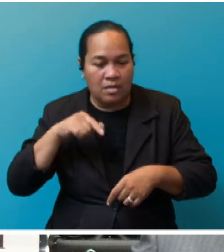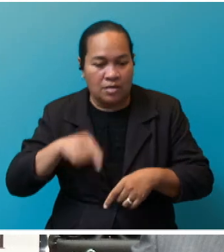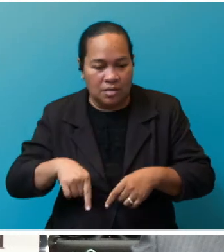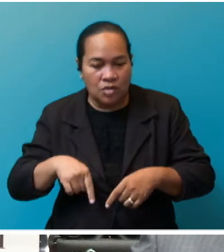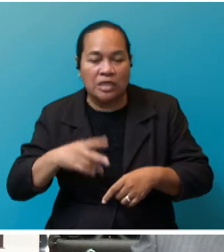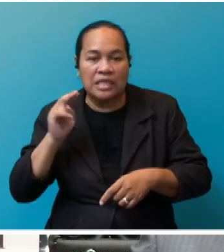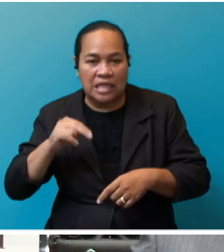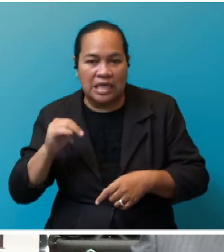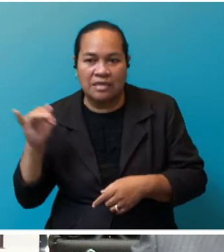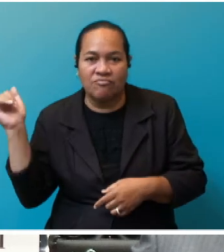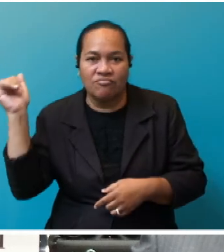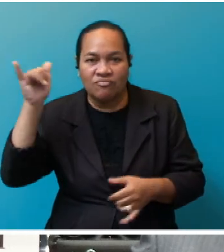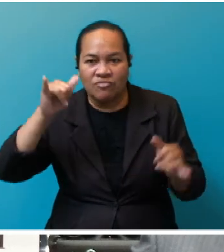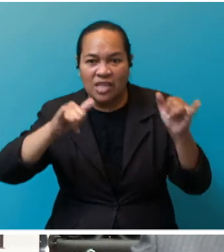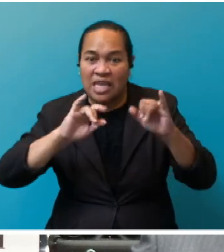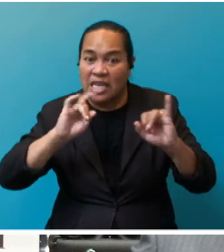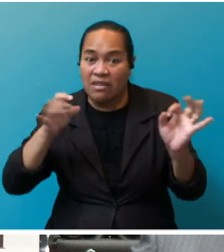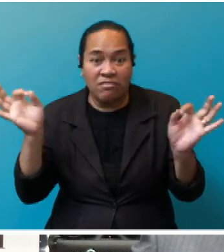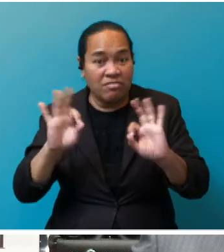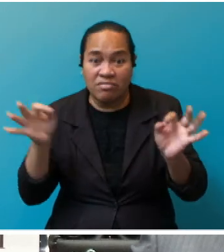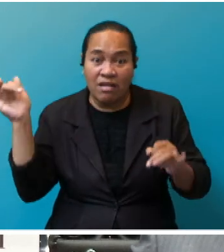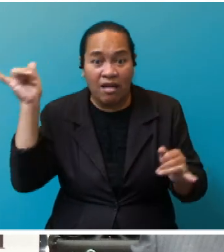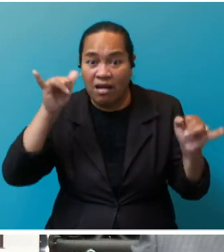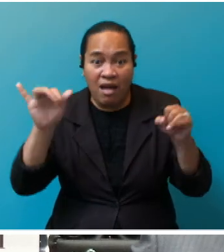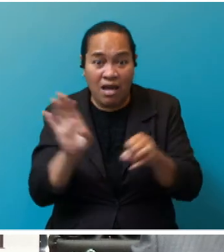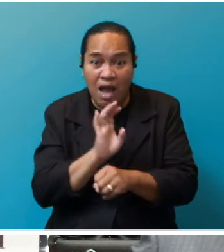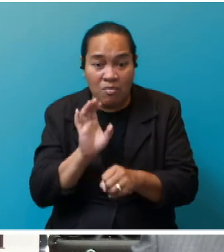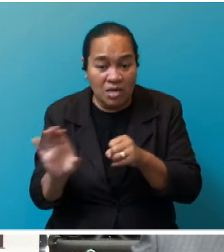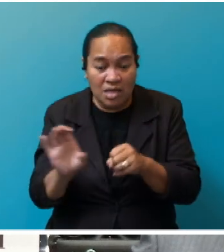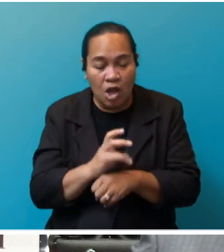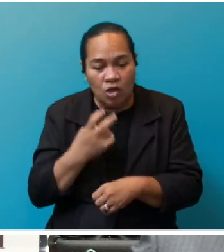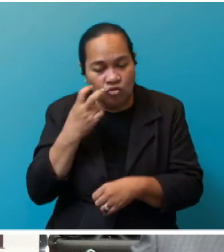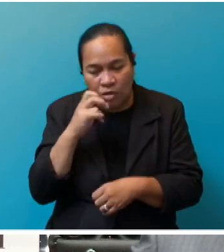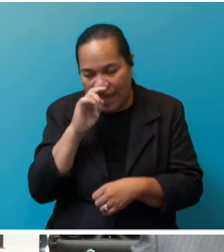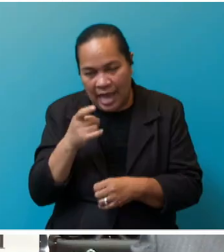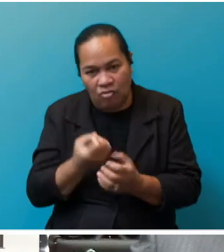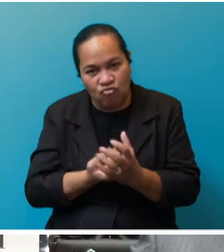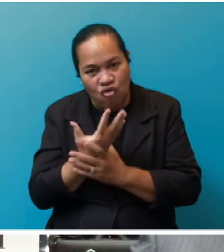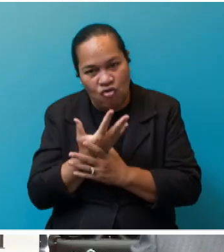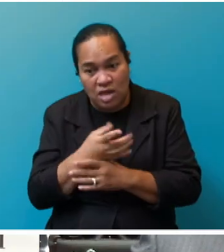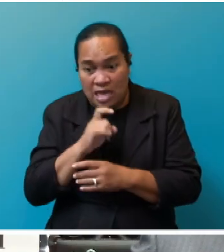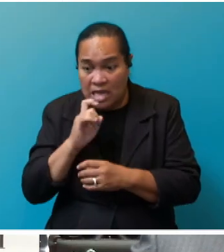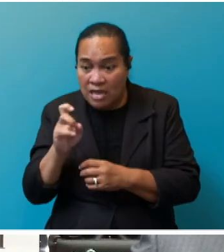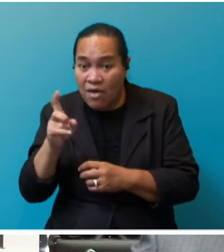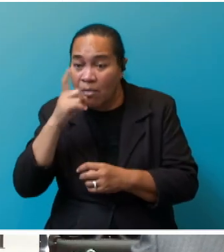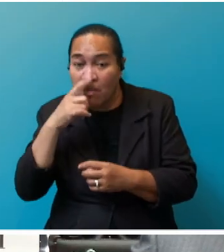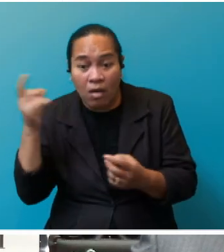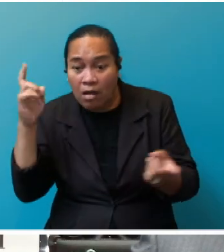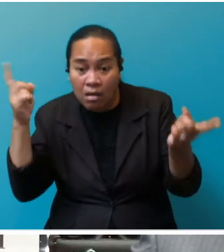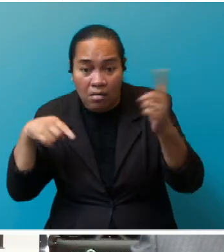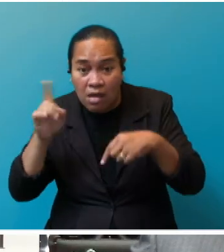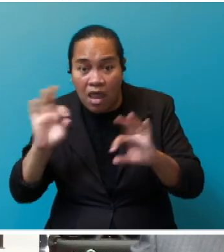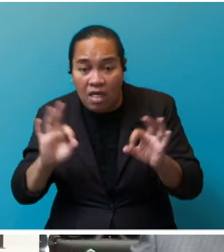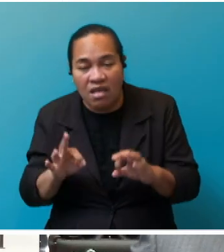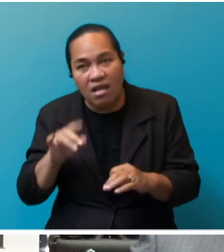services. Without aviation, tourism cannot grow. Without tourism, aviation cannot thrive. The